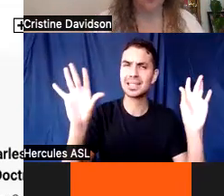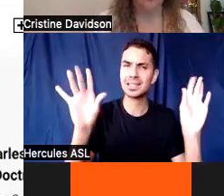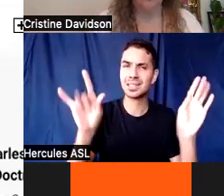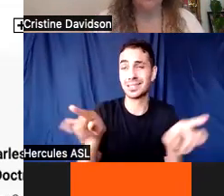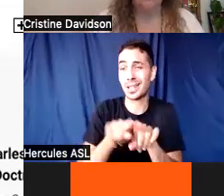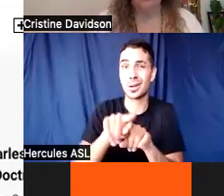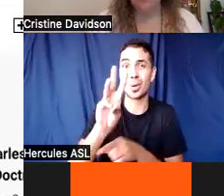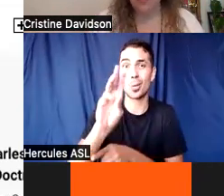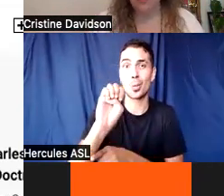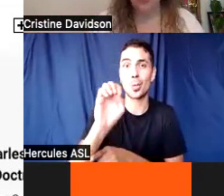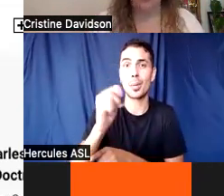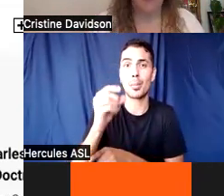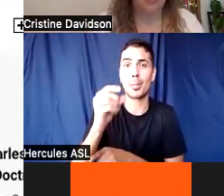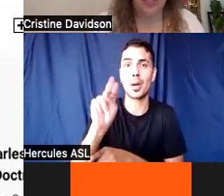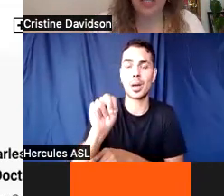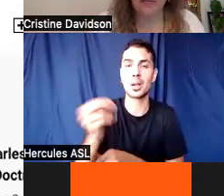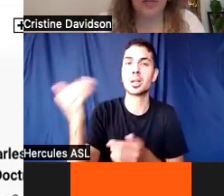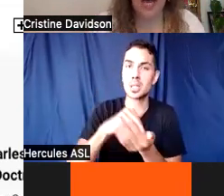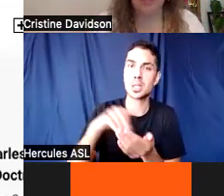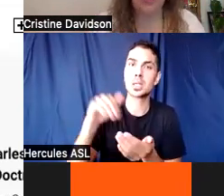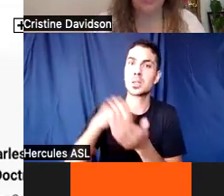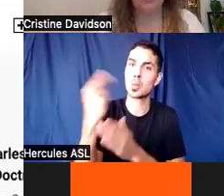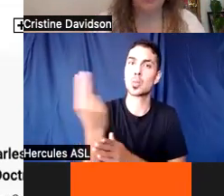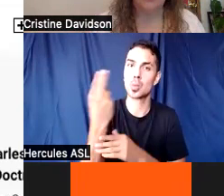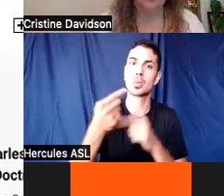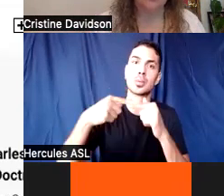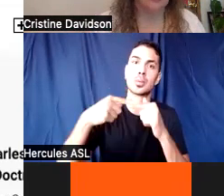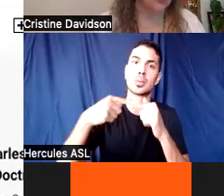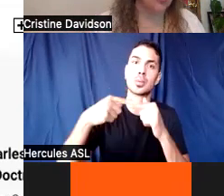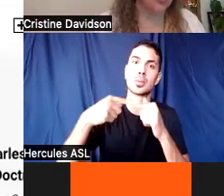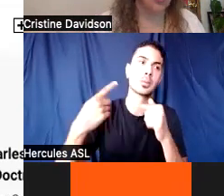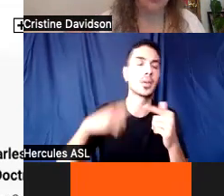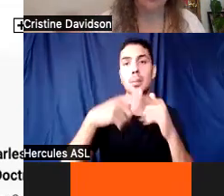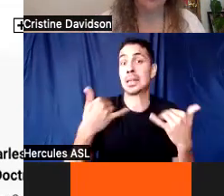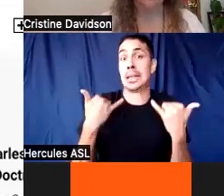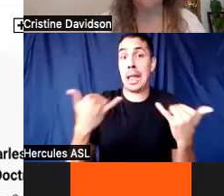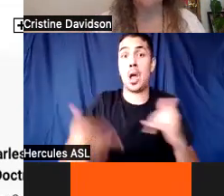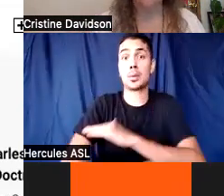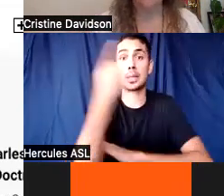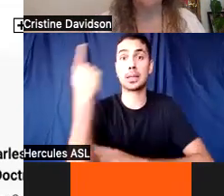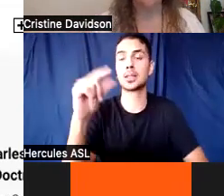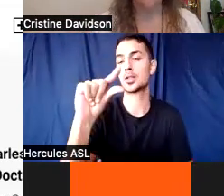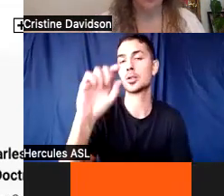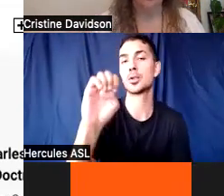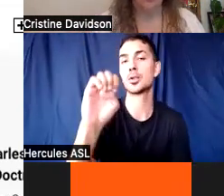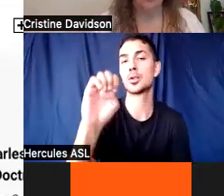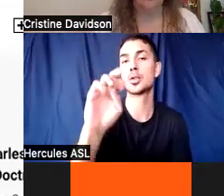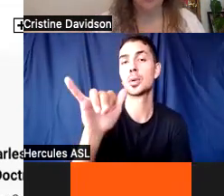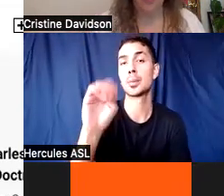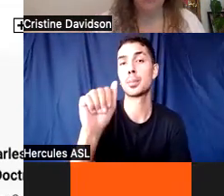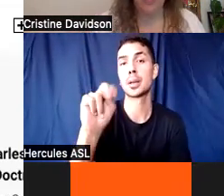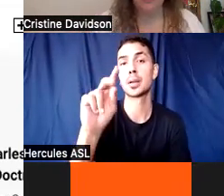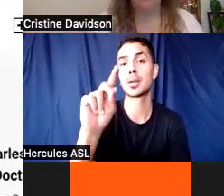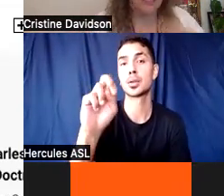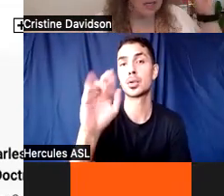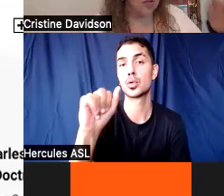Supreme Court, some of the gerrymandering stuff that's happening by legislatures across the country, right? So our laws can